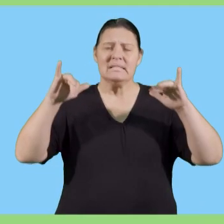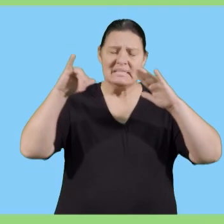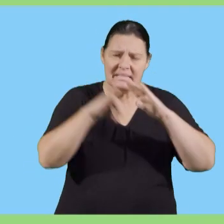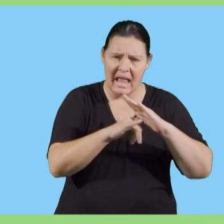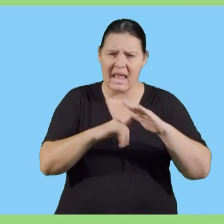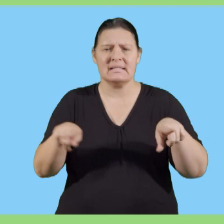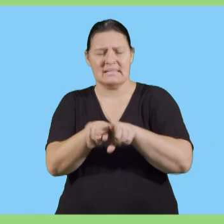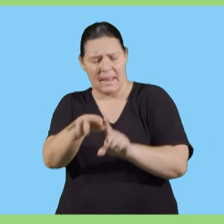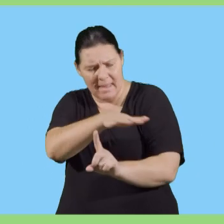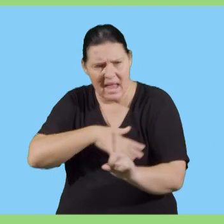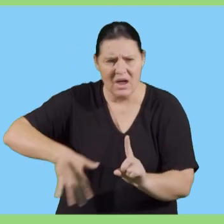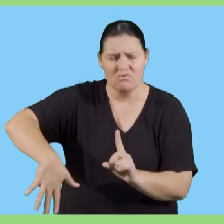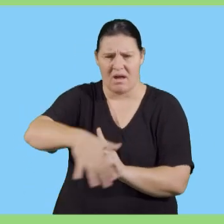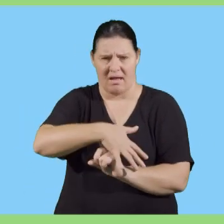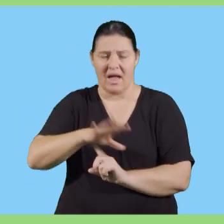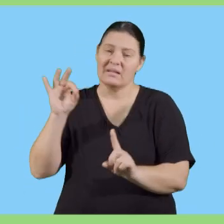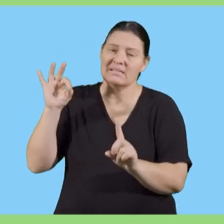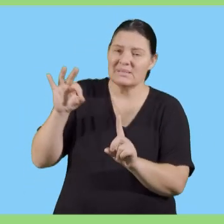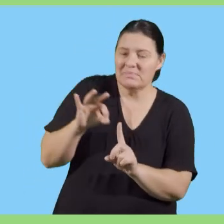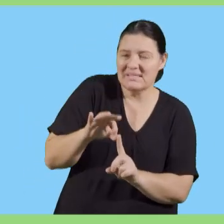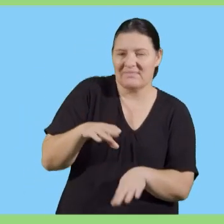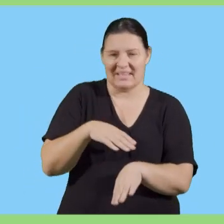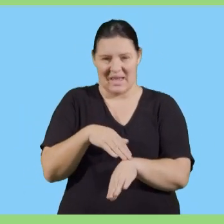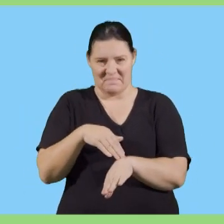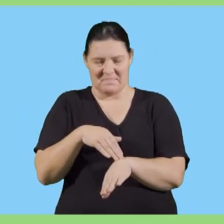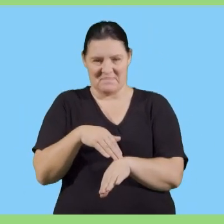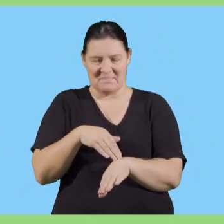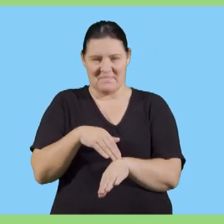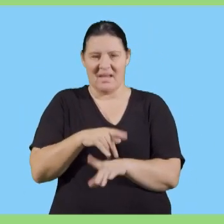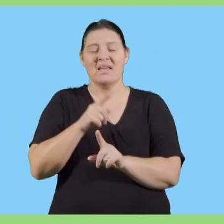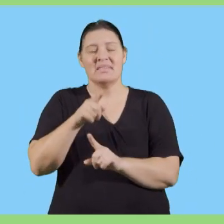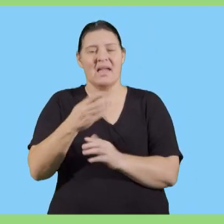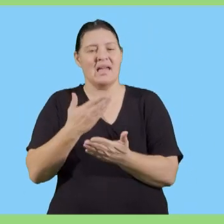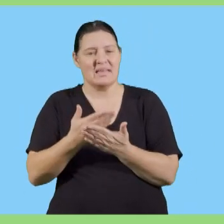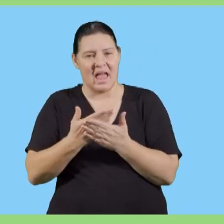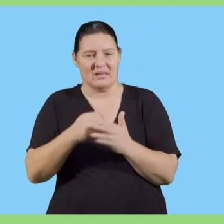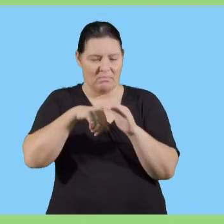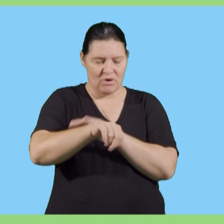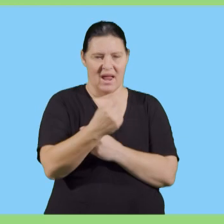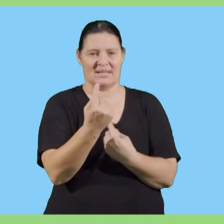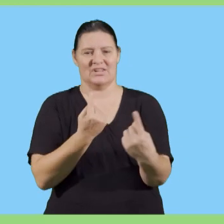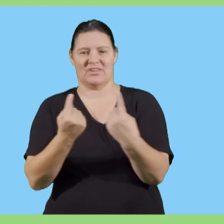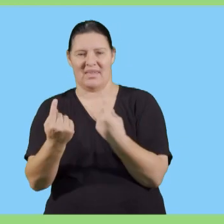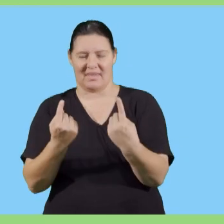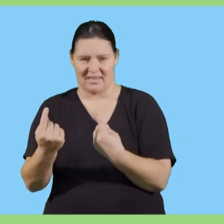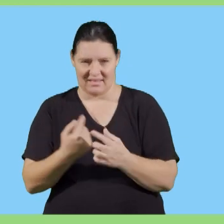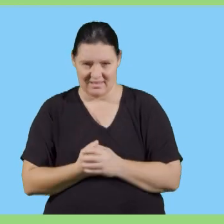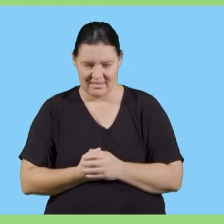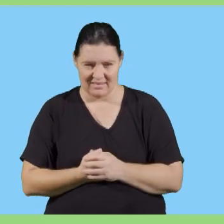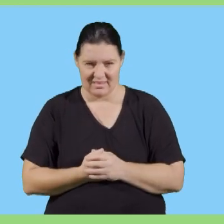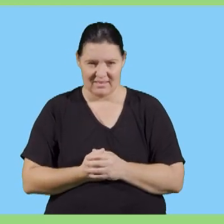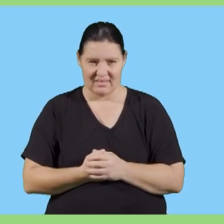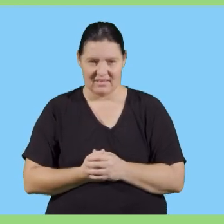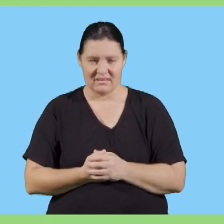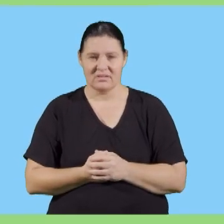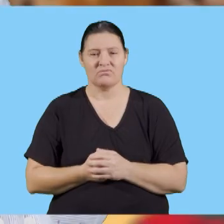in the same area at a specific point in time, and they can breed with each other.